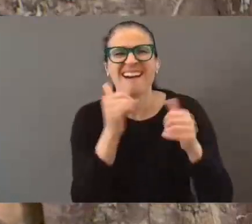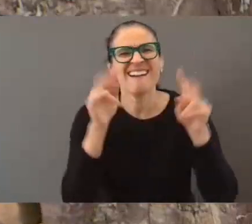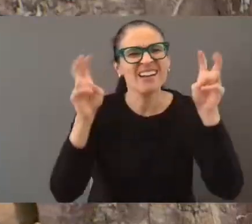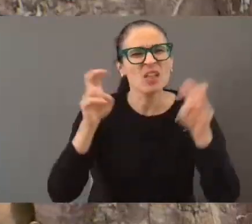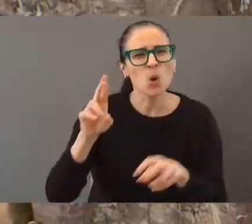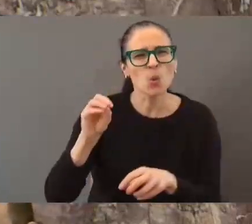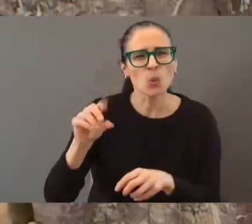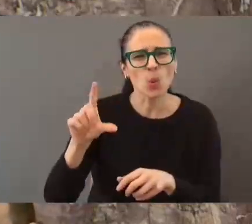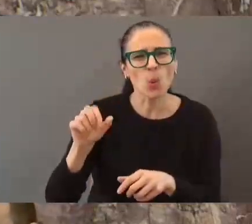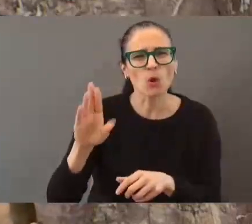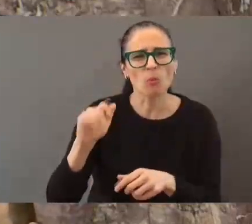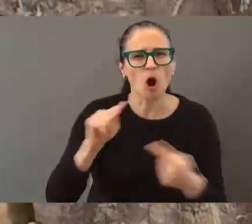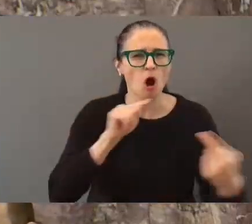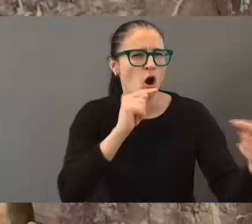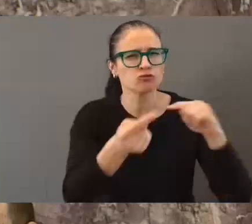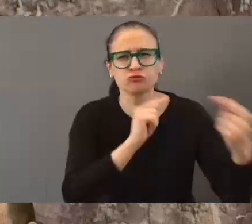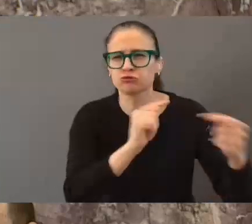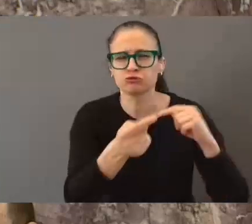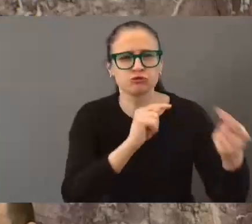Thank you.